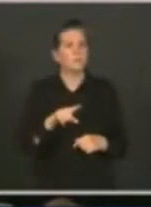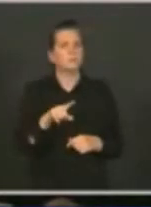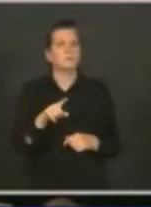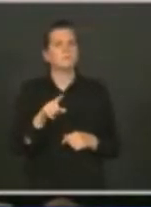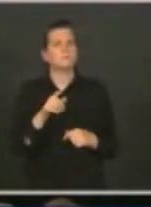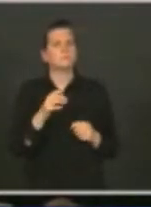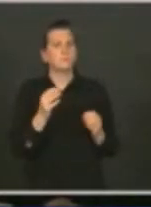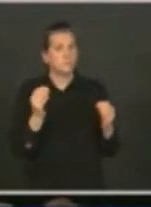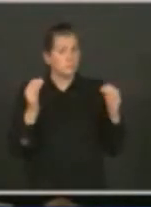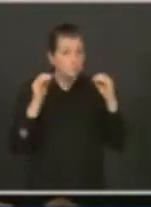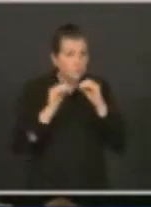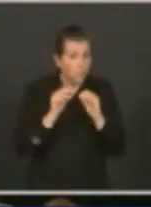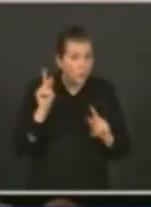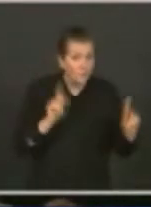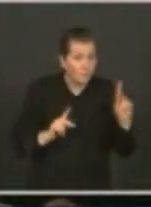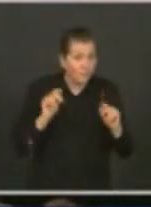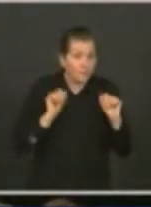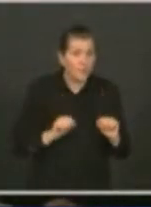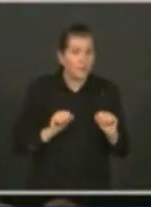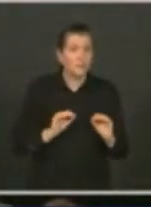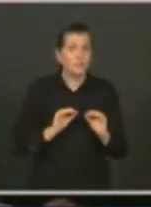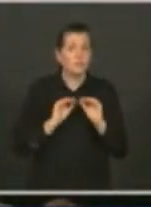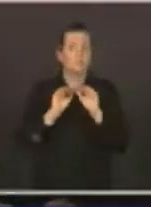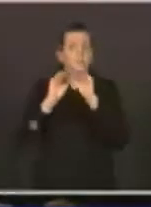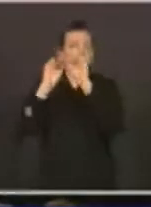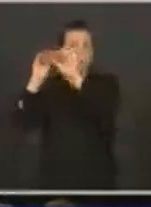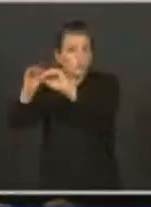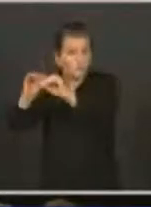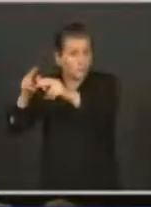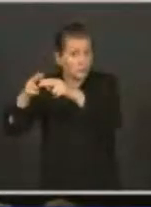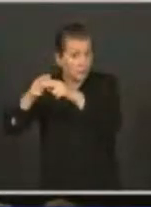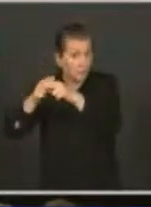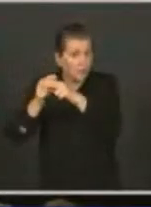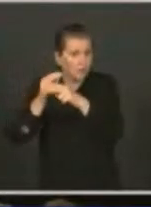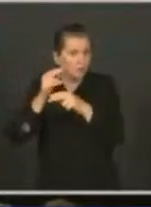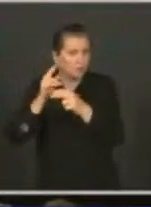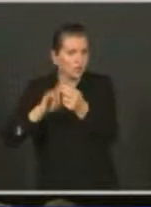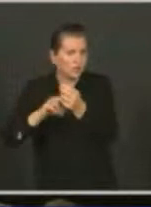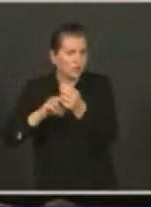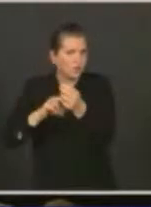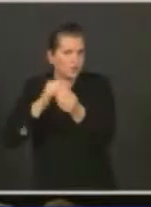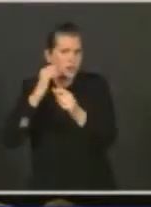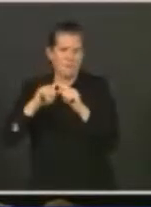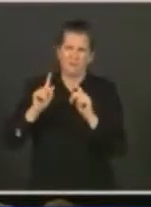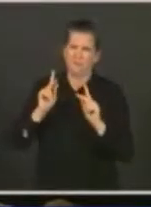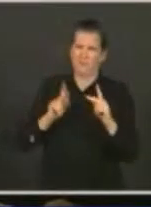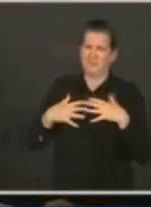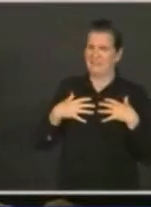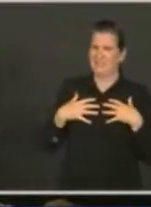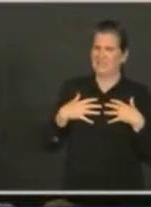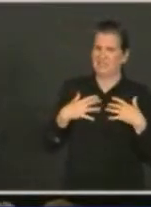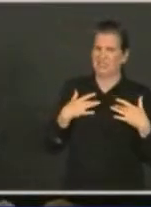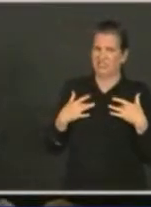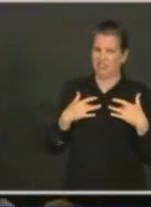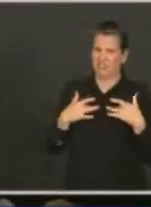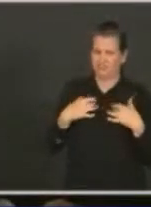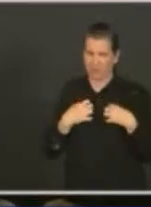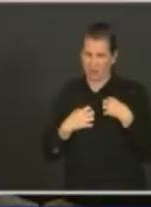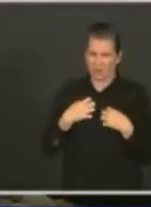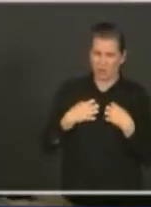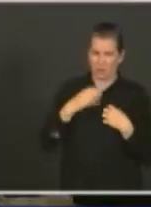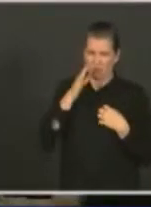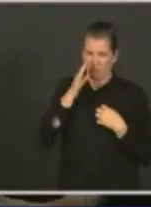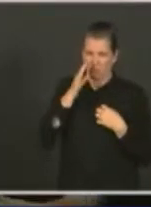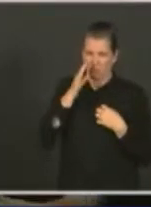nursing facilities, who are hearing that and are concerned despite the fact that I think the governor said they'll be tested twice before they go?